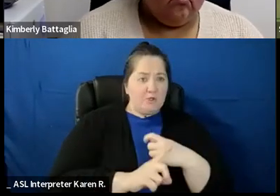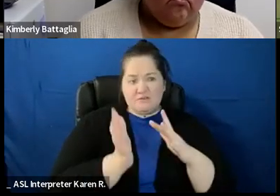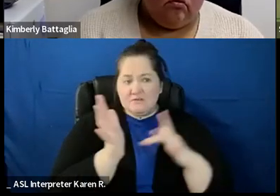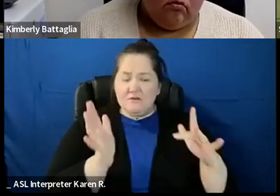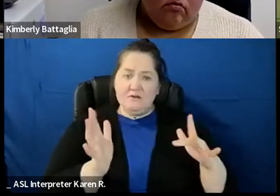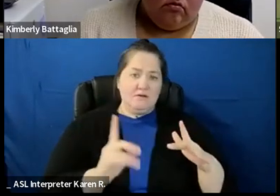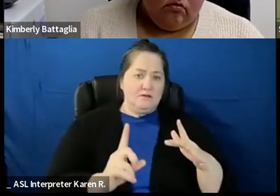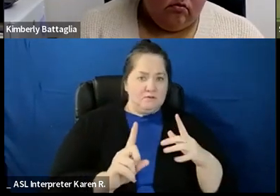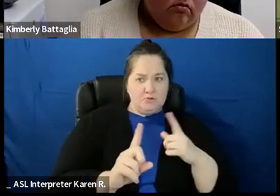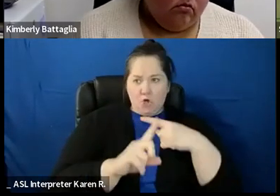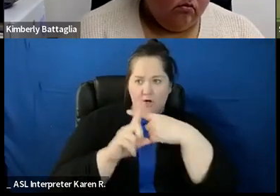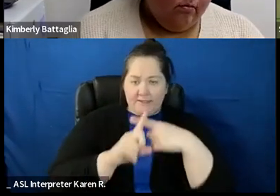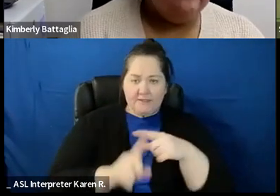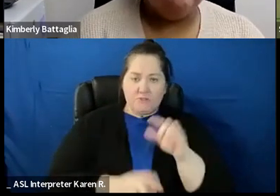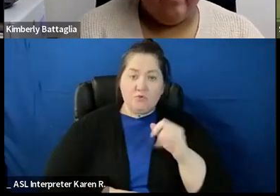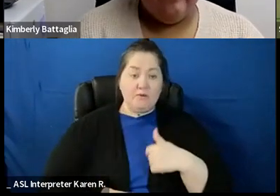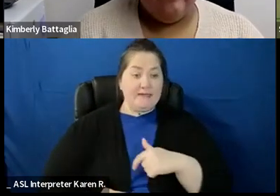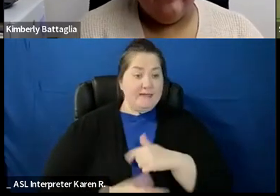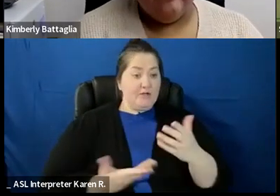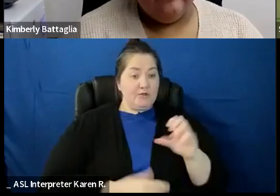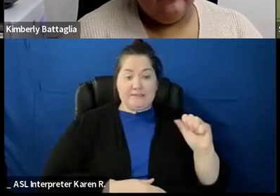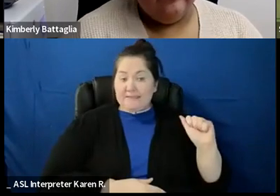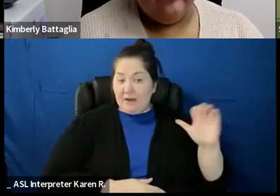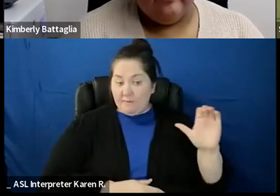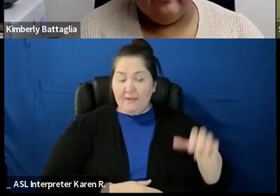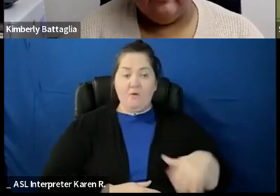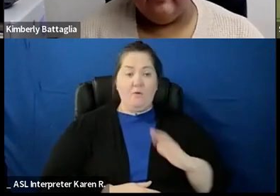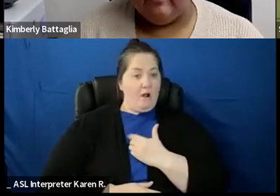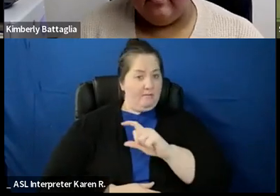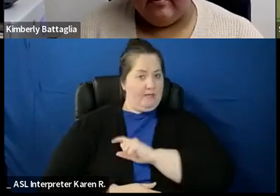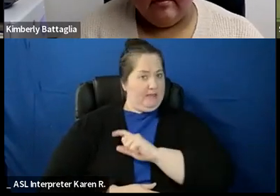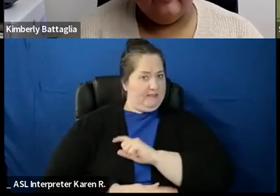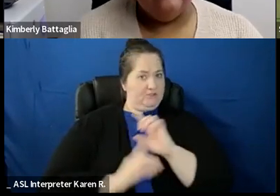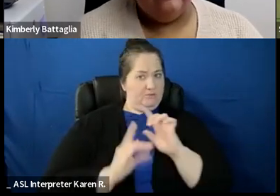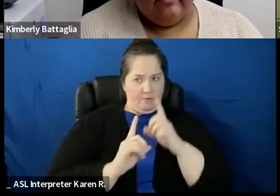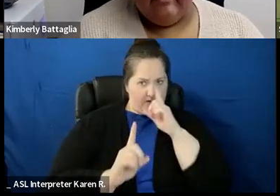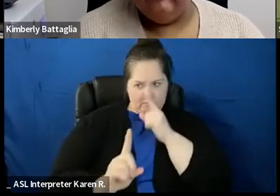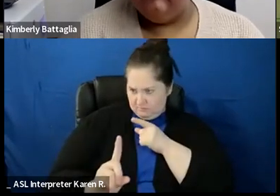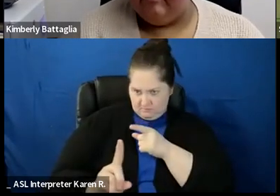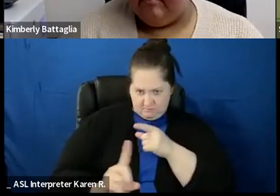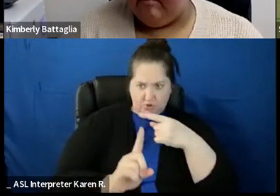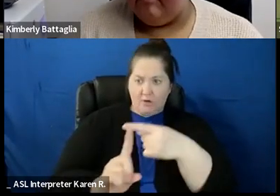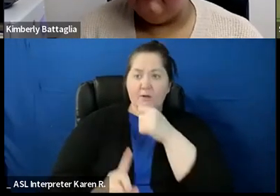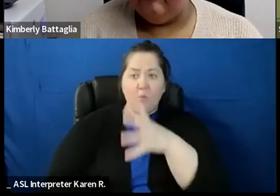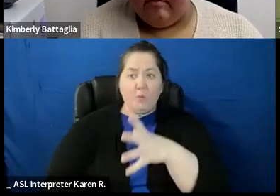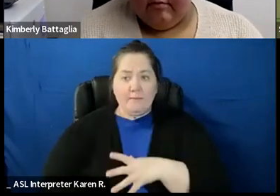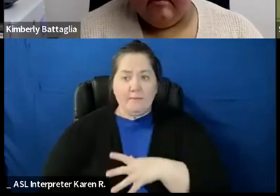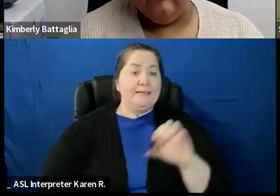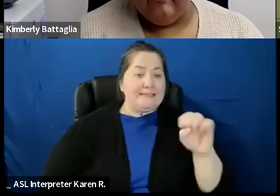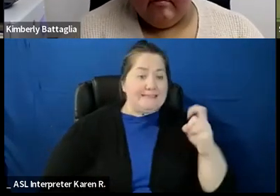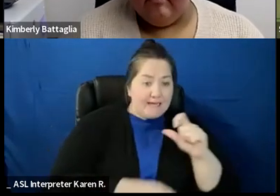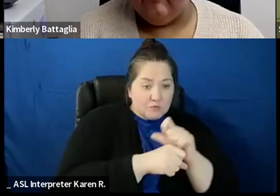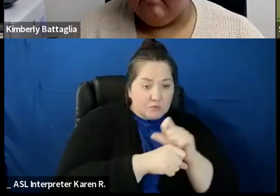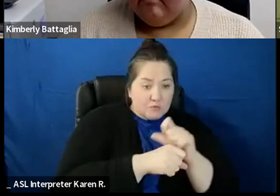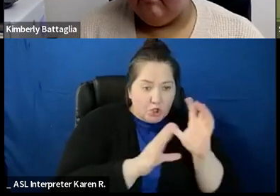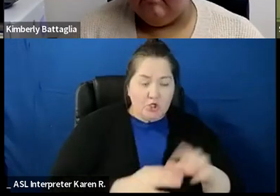mentioned, we have a history in Sacramento of our police department targeting women as well, targeting sex workers. It didn't